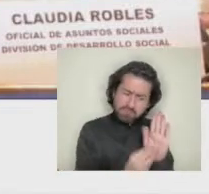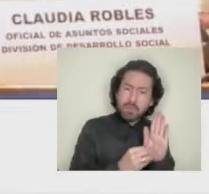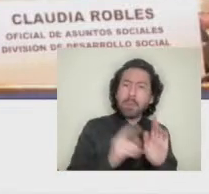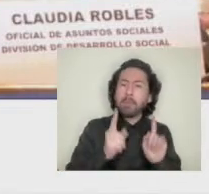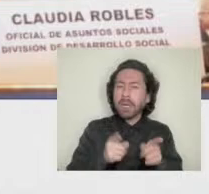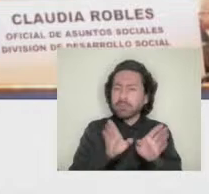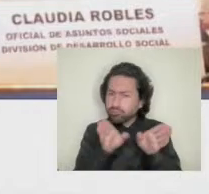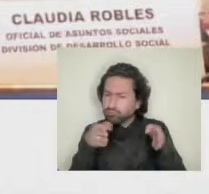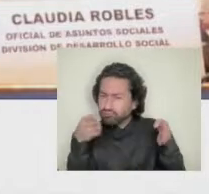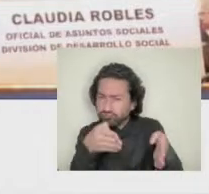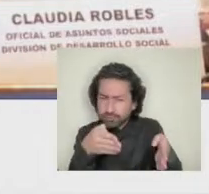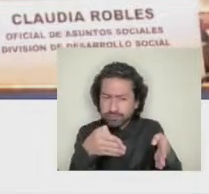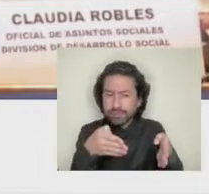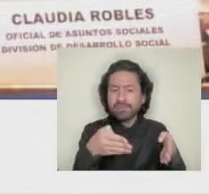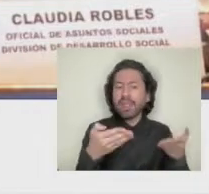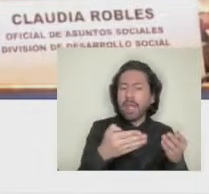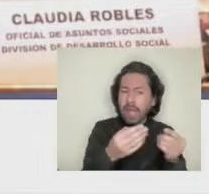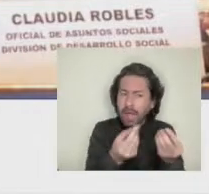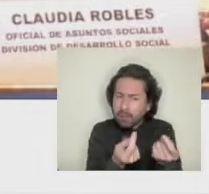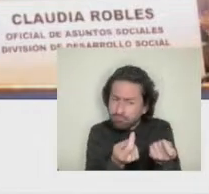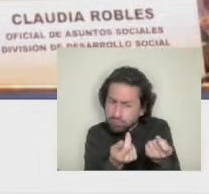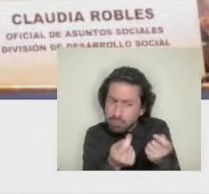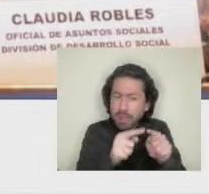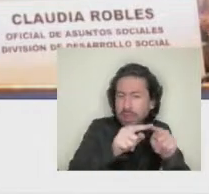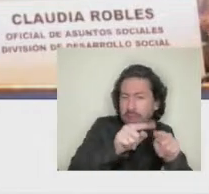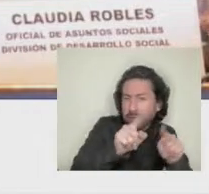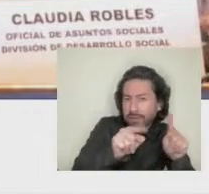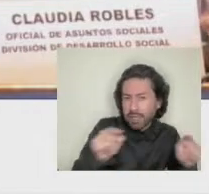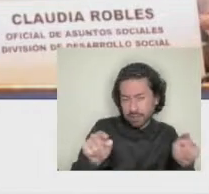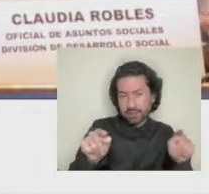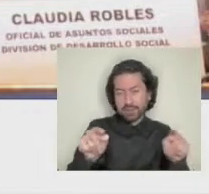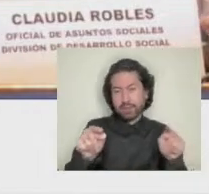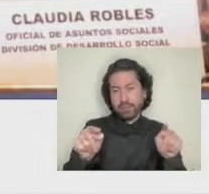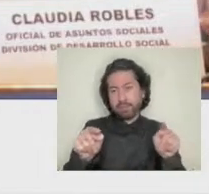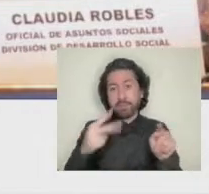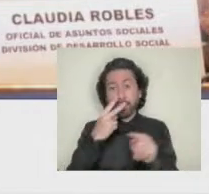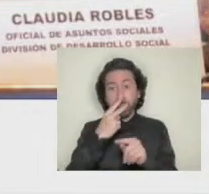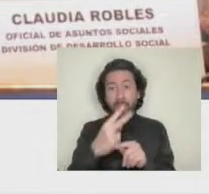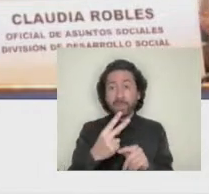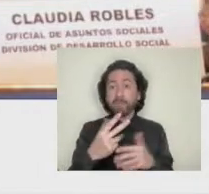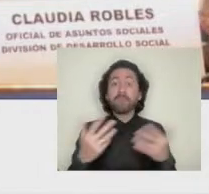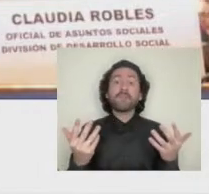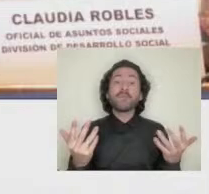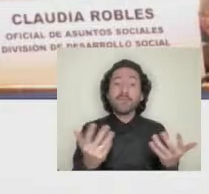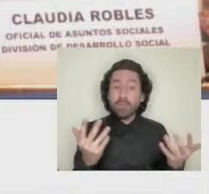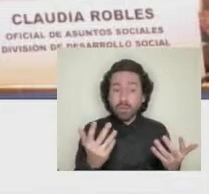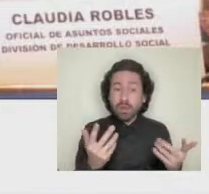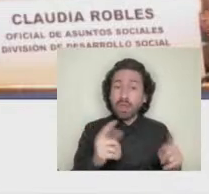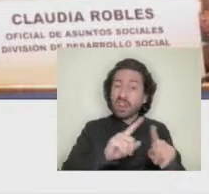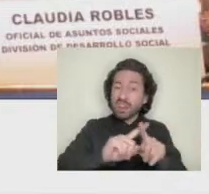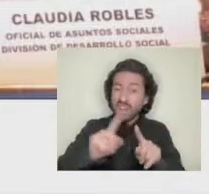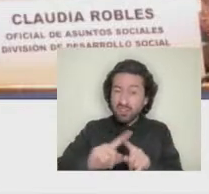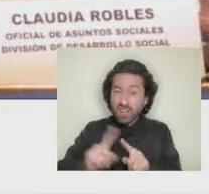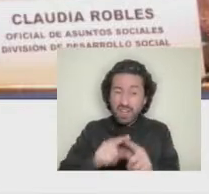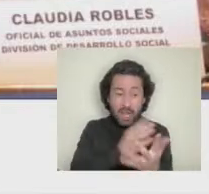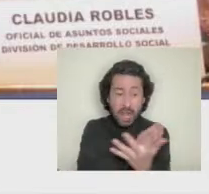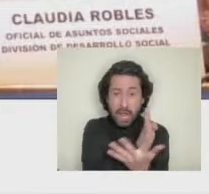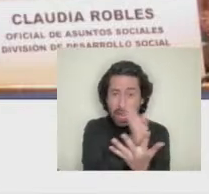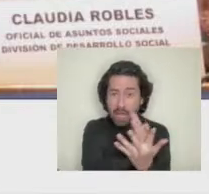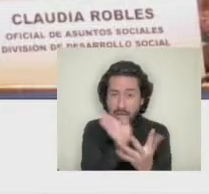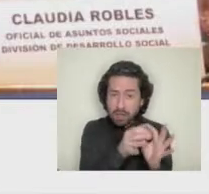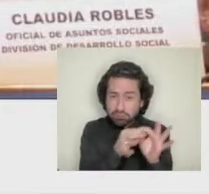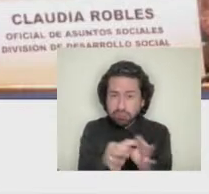should incorporate a universalism approach sensitive to differences. And in all the